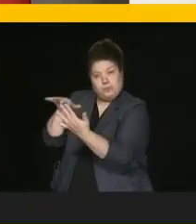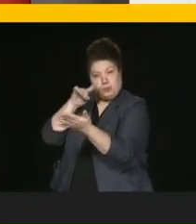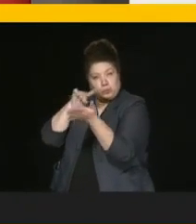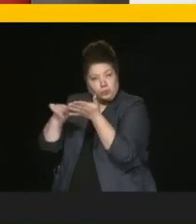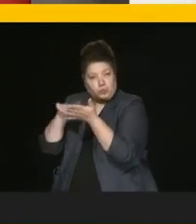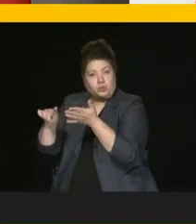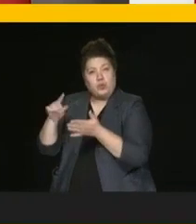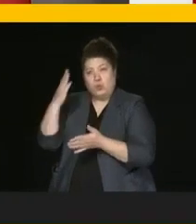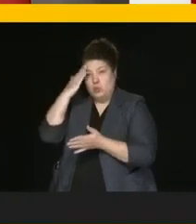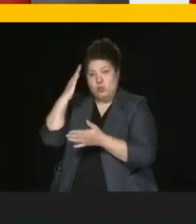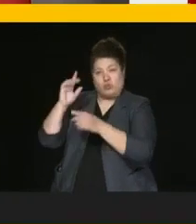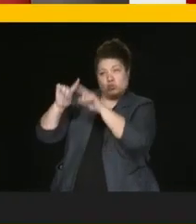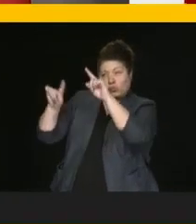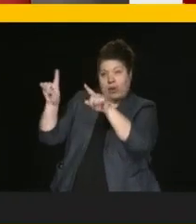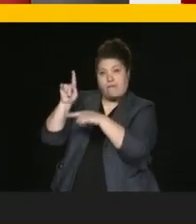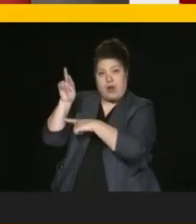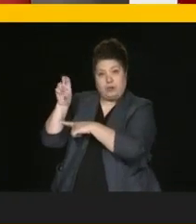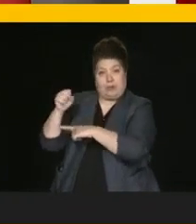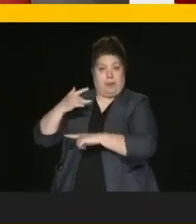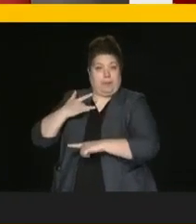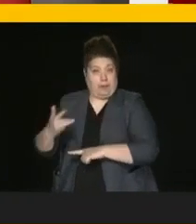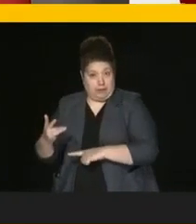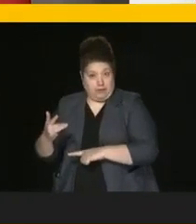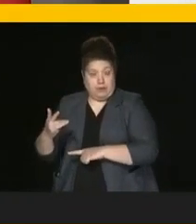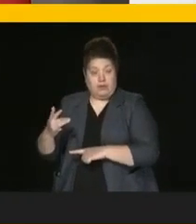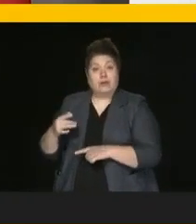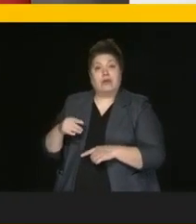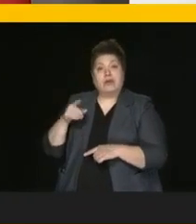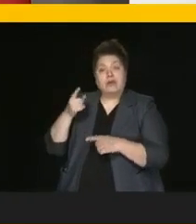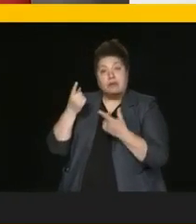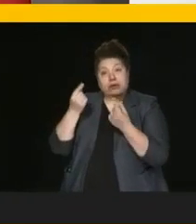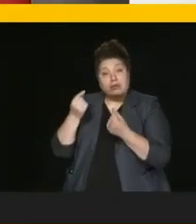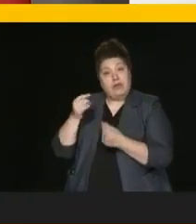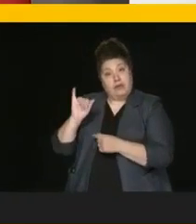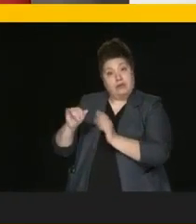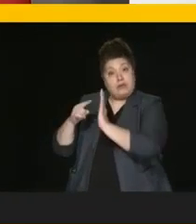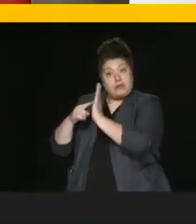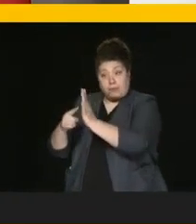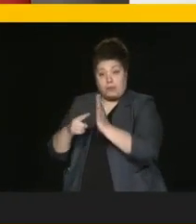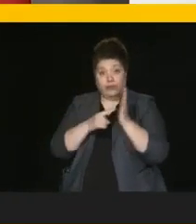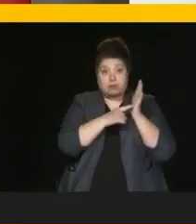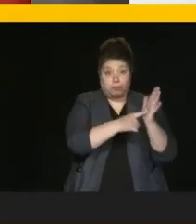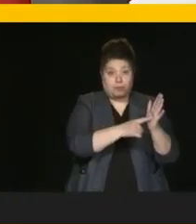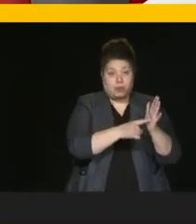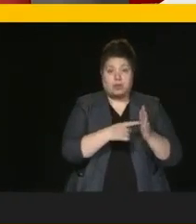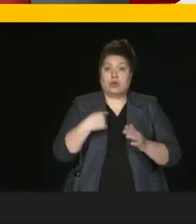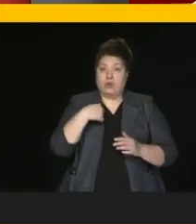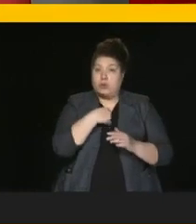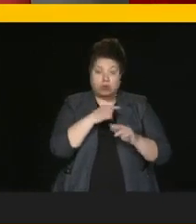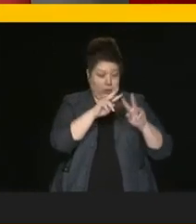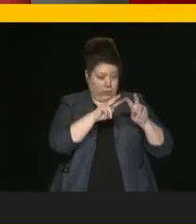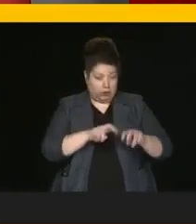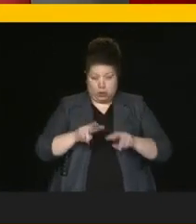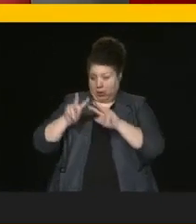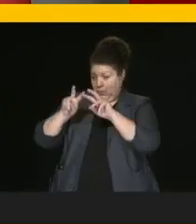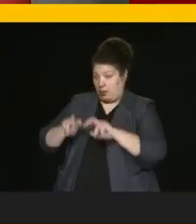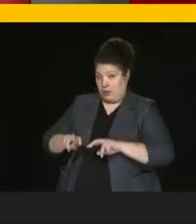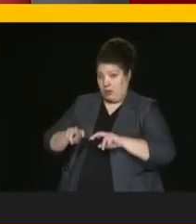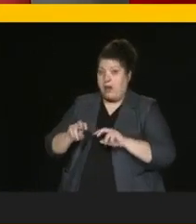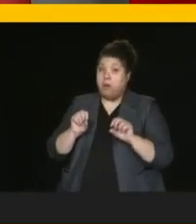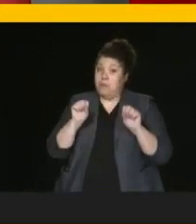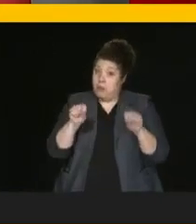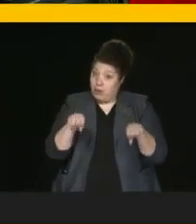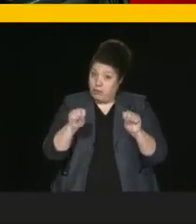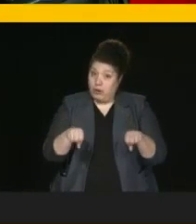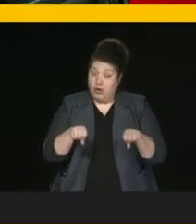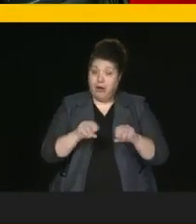helping us to look at different scenarios and impacts of measures taken over time. It's important to recognize